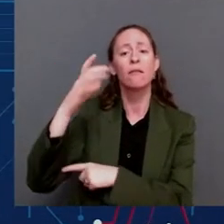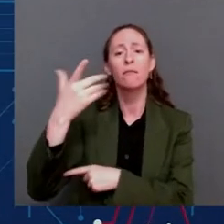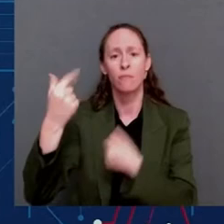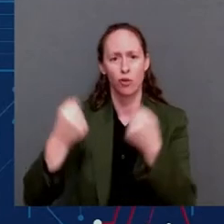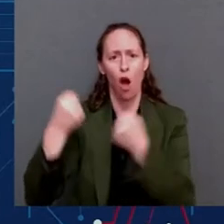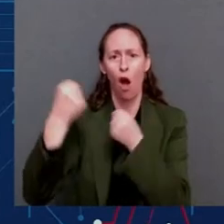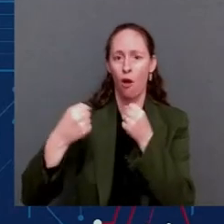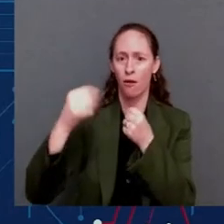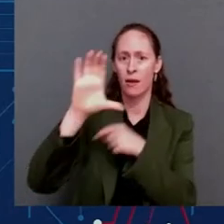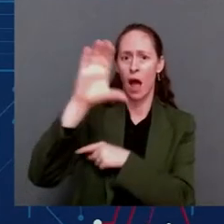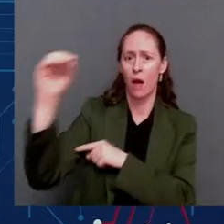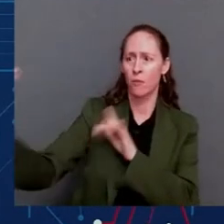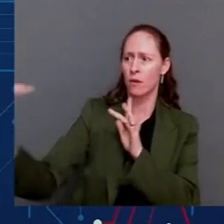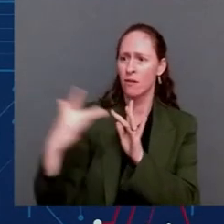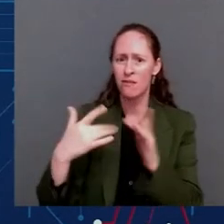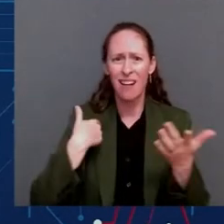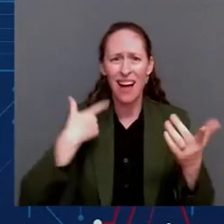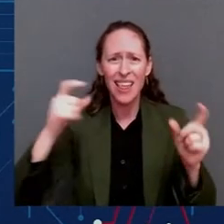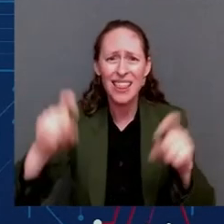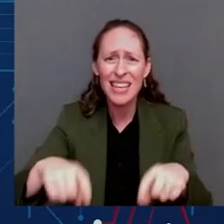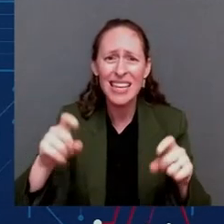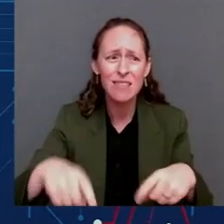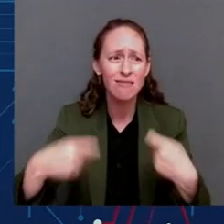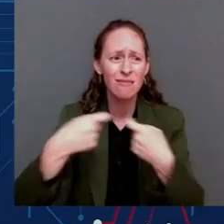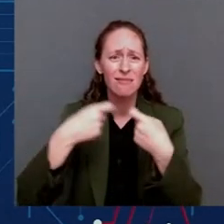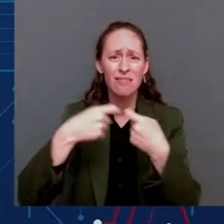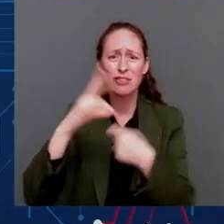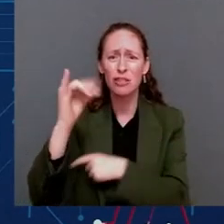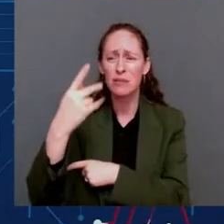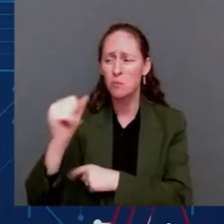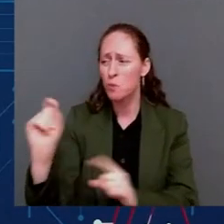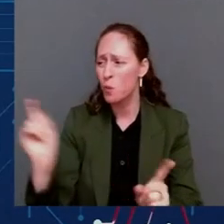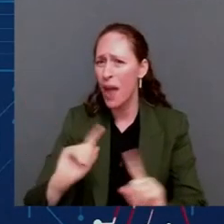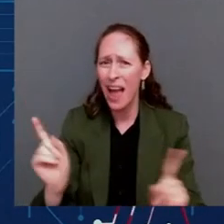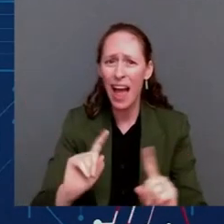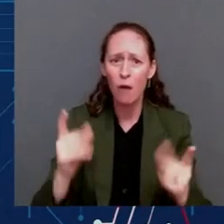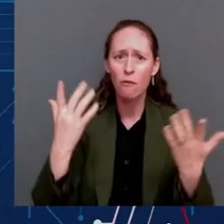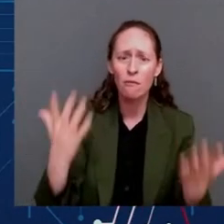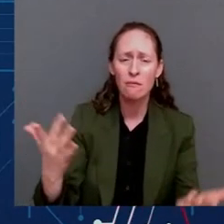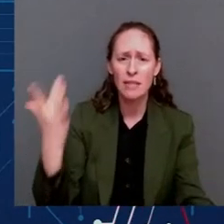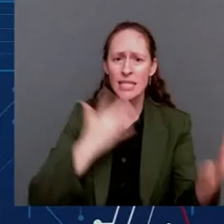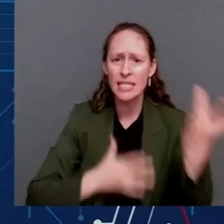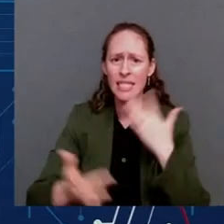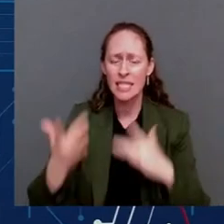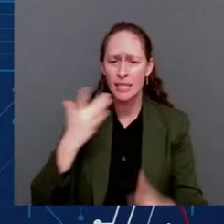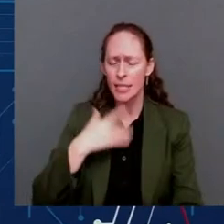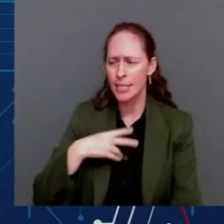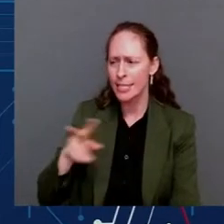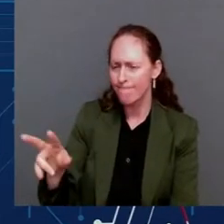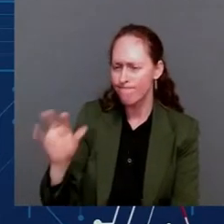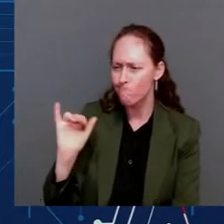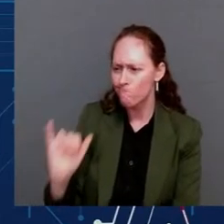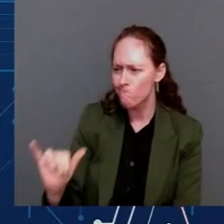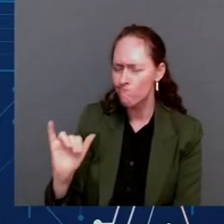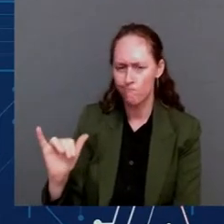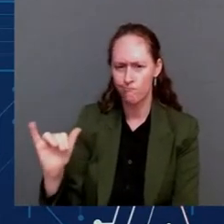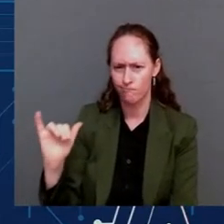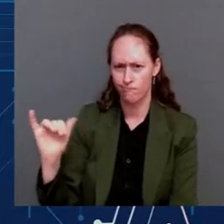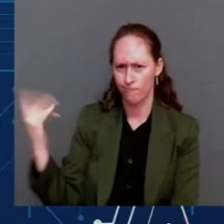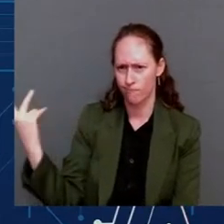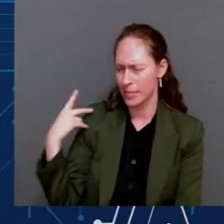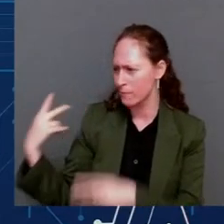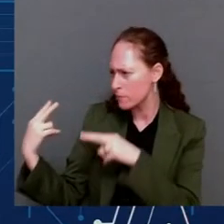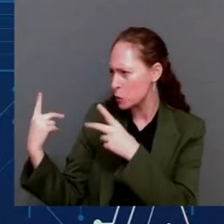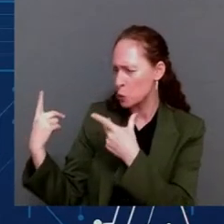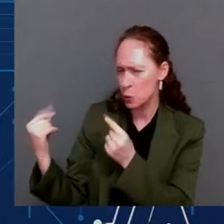I immediately got to work at that point. We passed the original bill over a year ago in the Senate, and